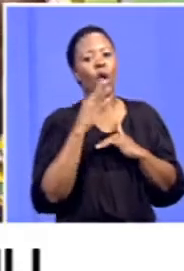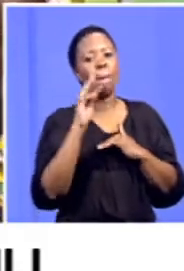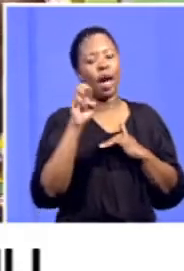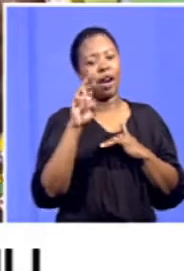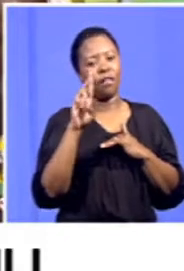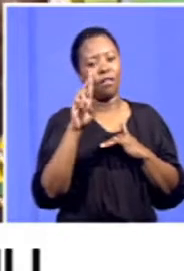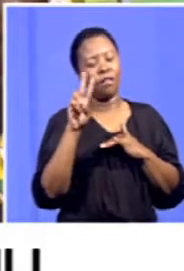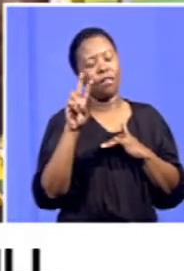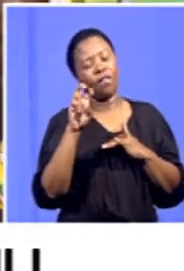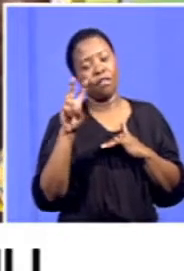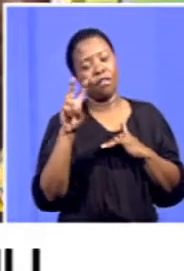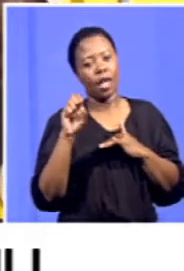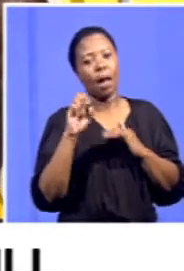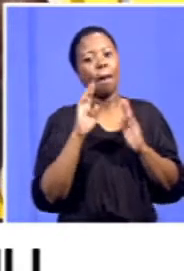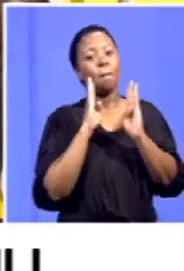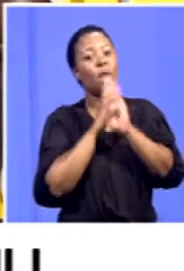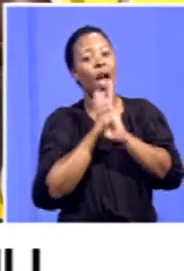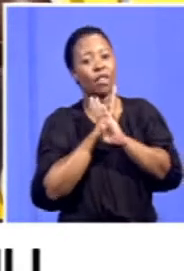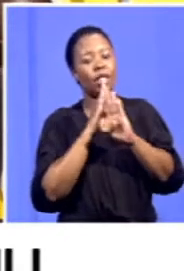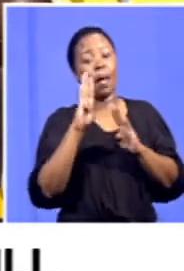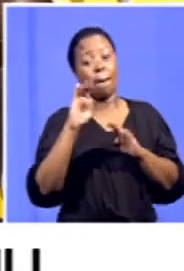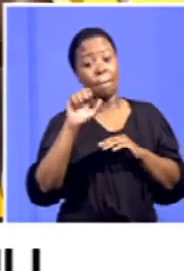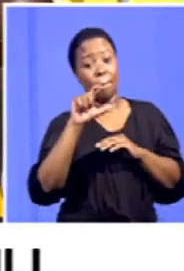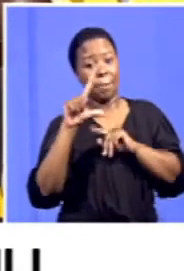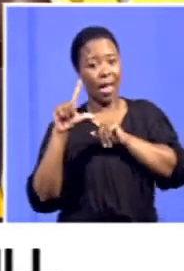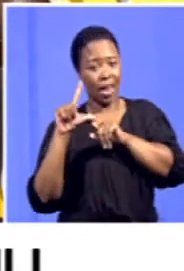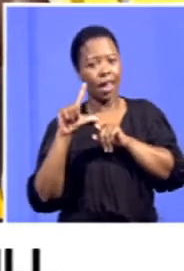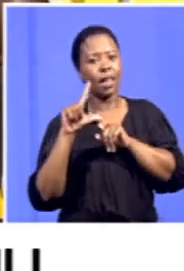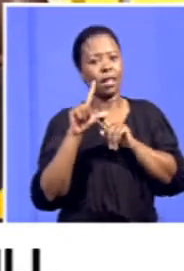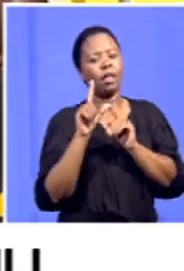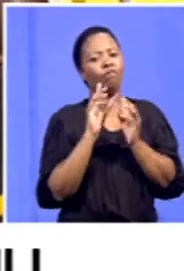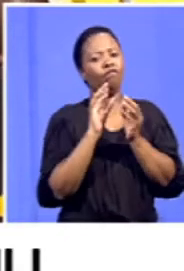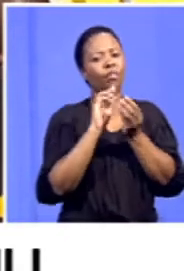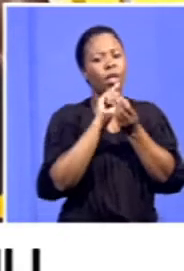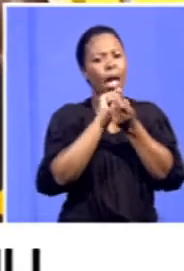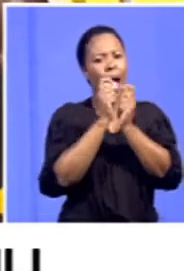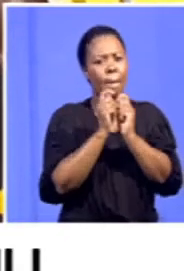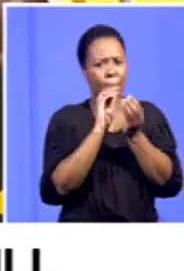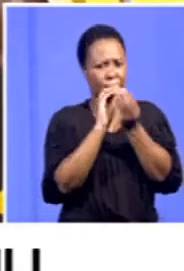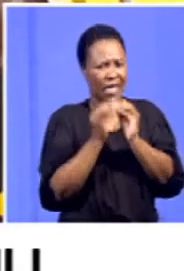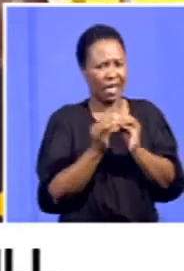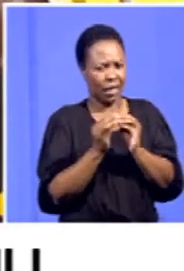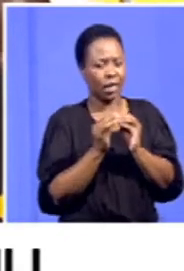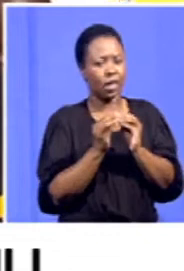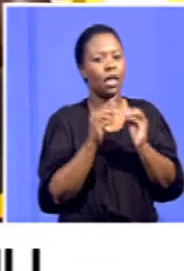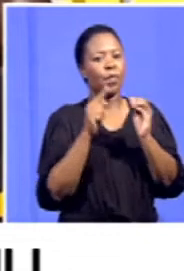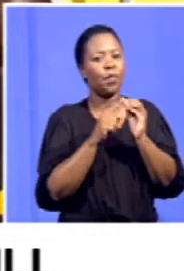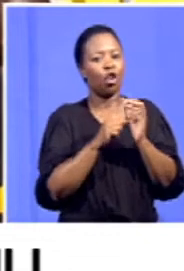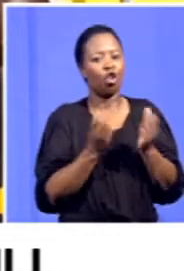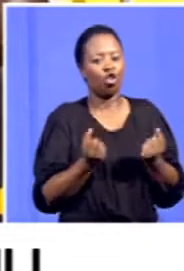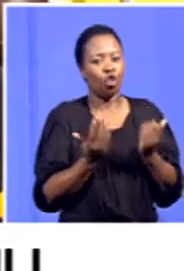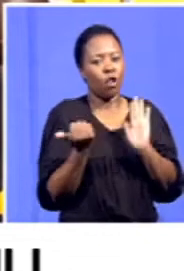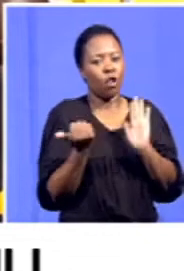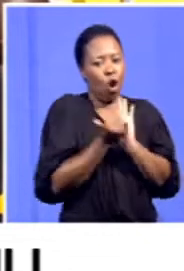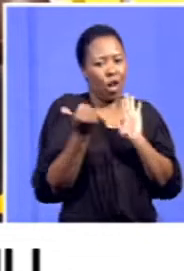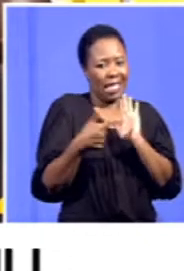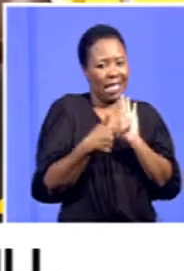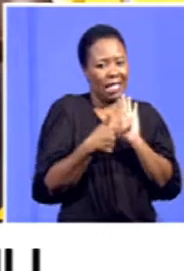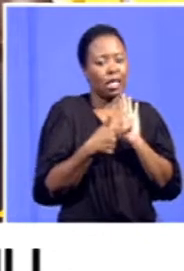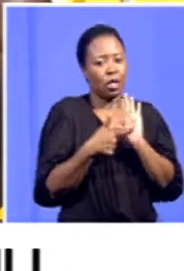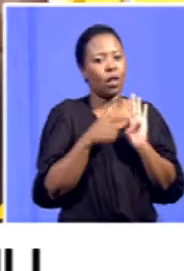private members bill, is essentially to amend the Employment Services Act, amongst others, to say there must